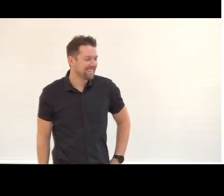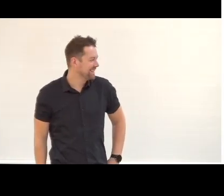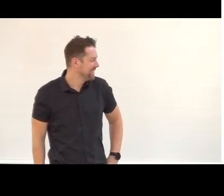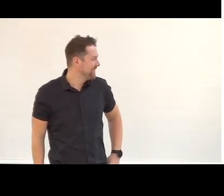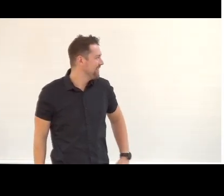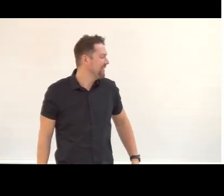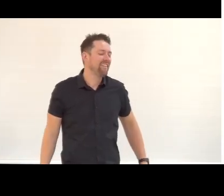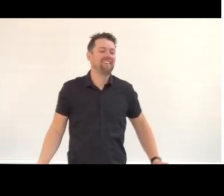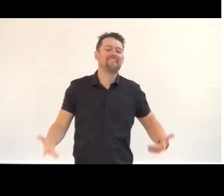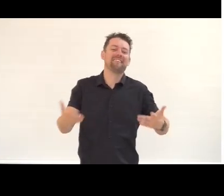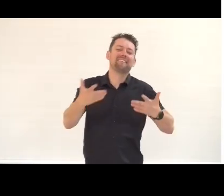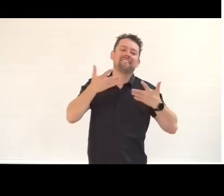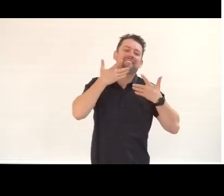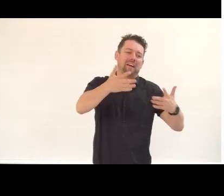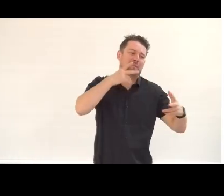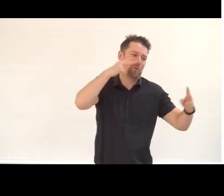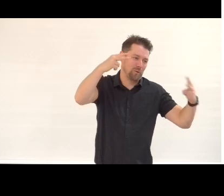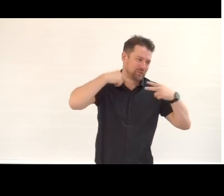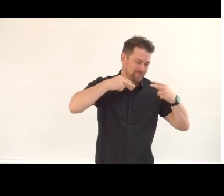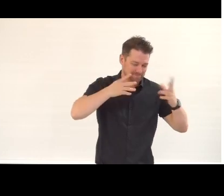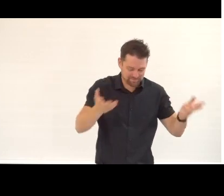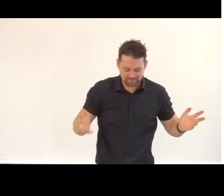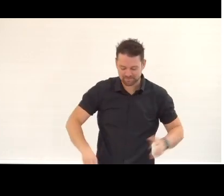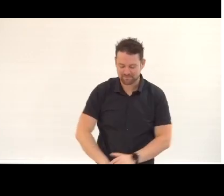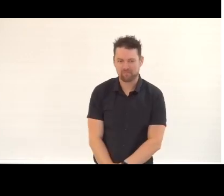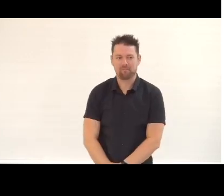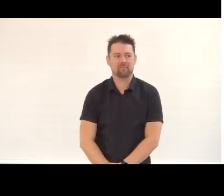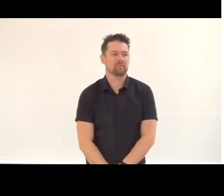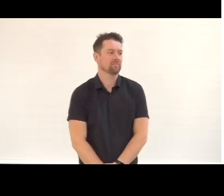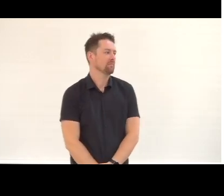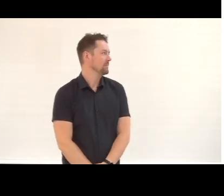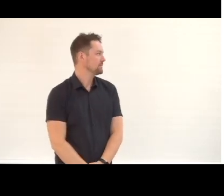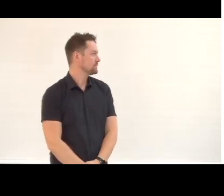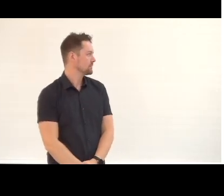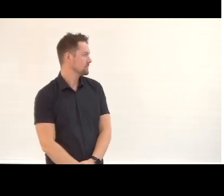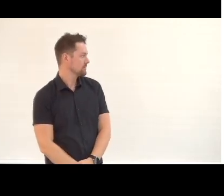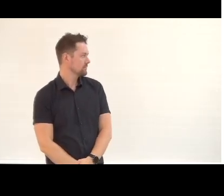Thank you very much for your attention. There are any questions?